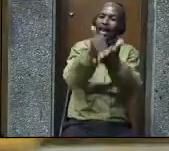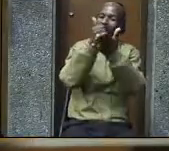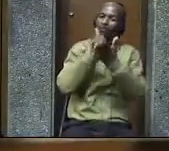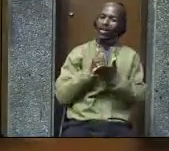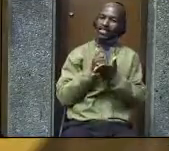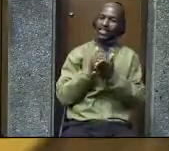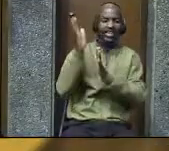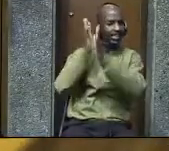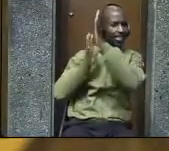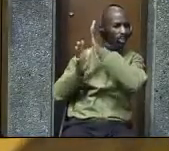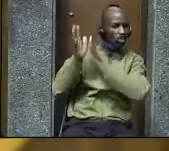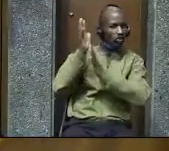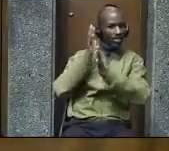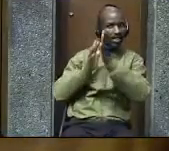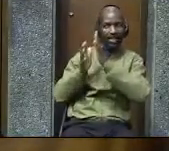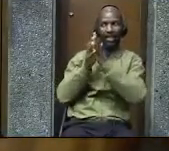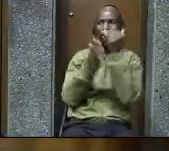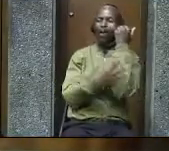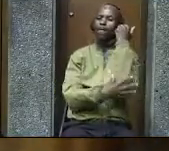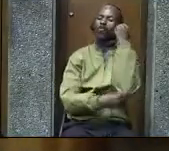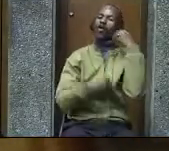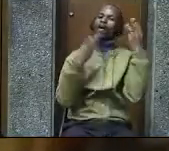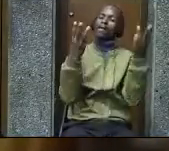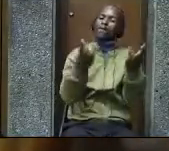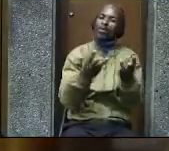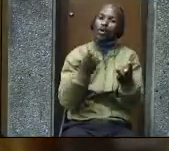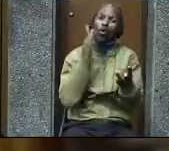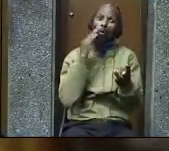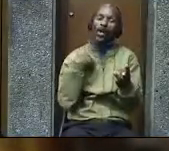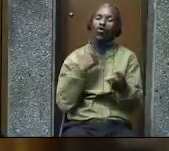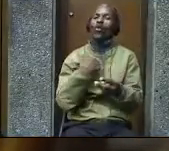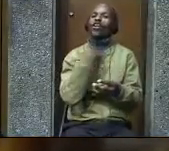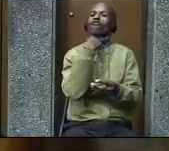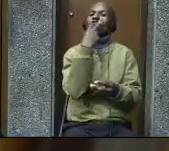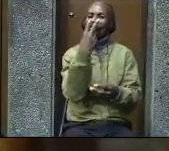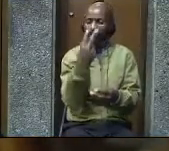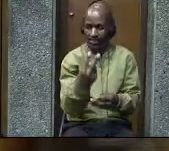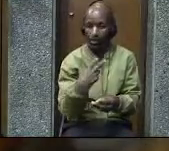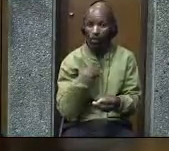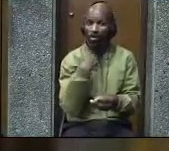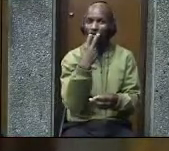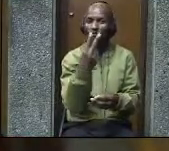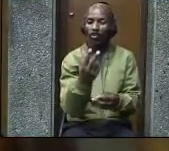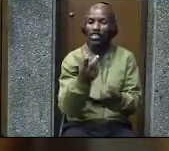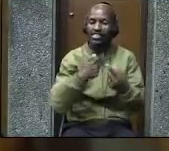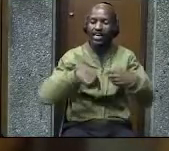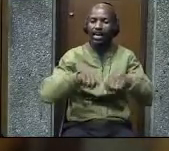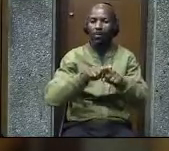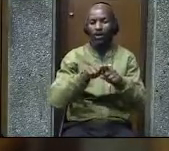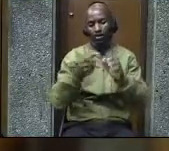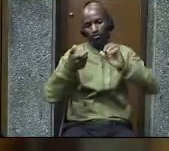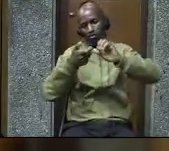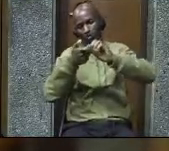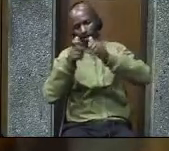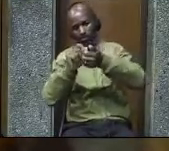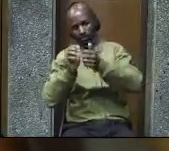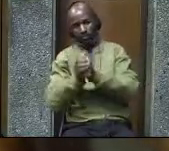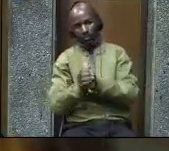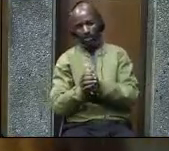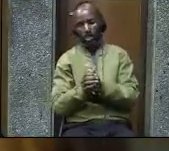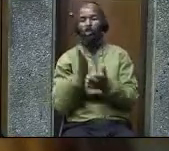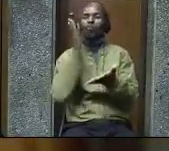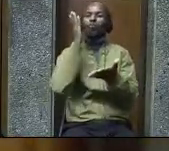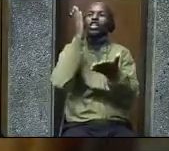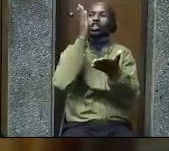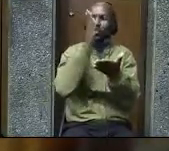as historically disadvantaged people when we voice our dissatisfaction to be